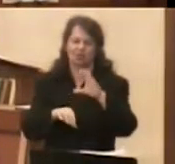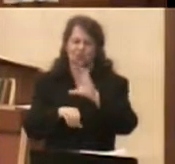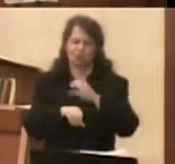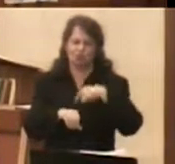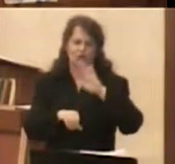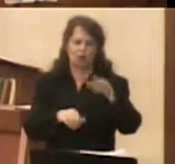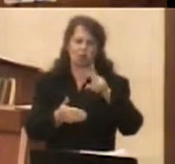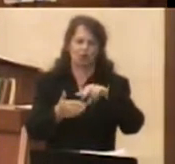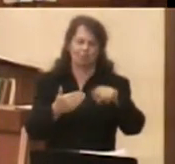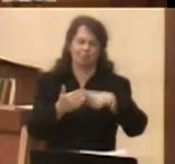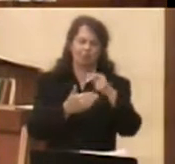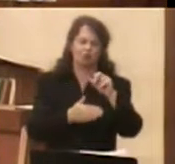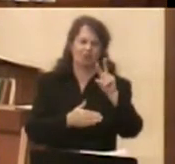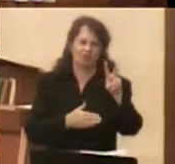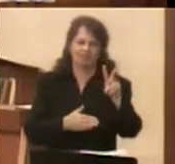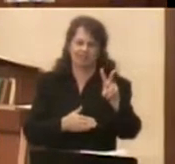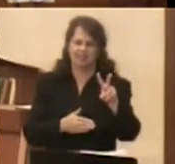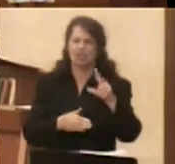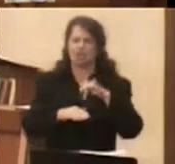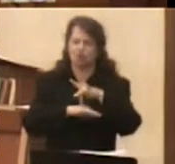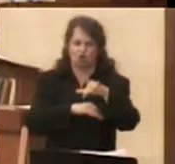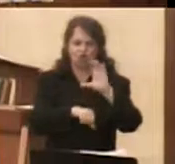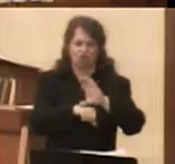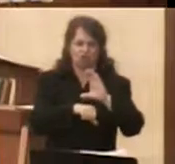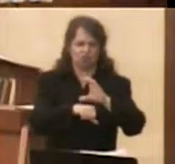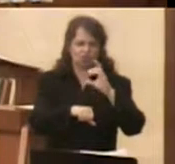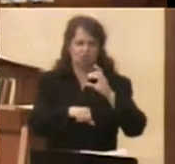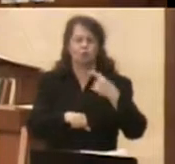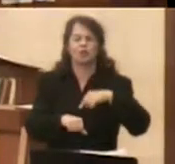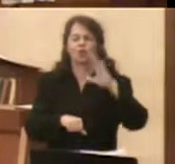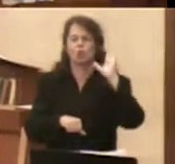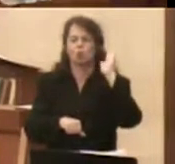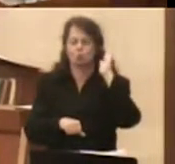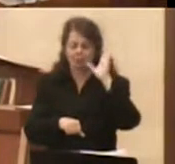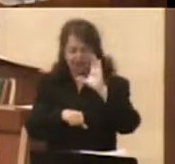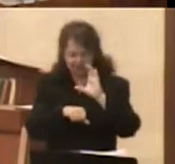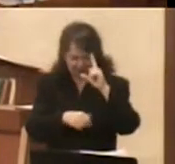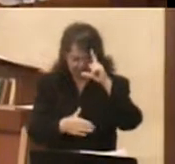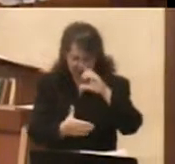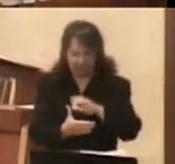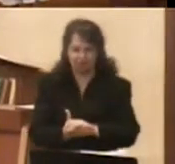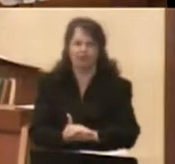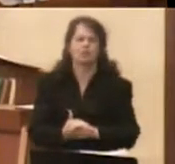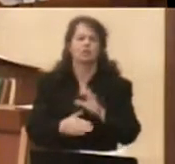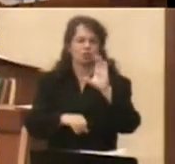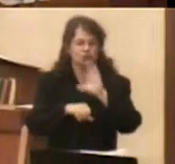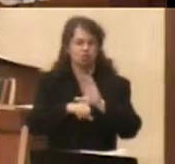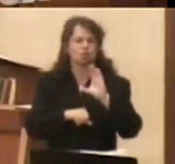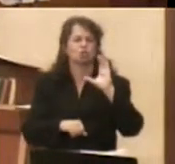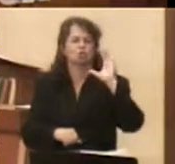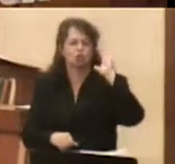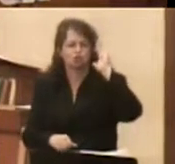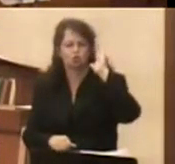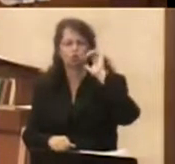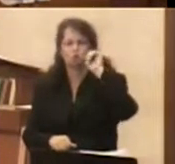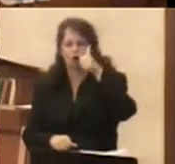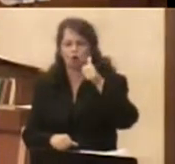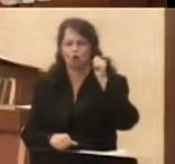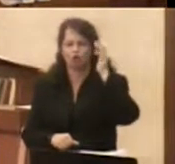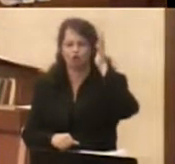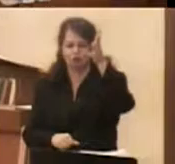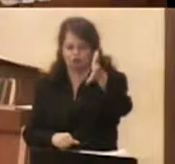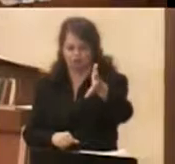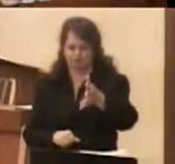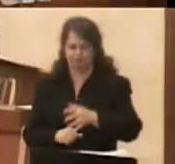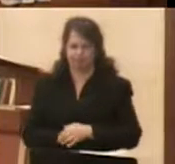the church of today, and we believe there is a church of tomorrow, the church of the future. Revelation has a word